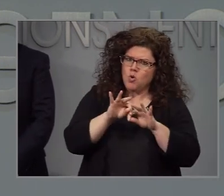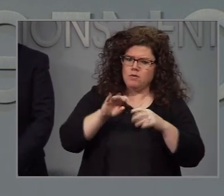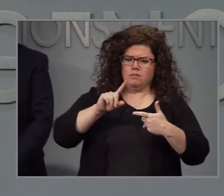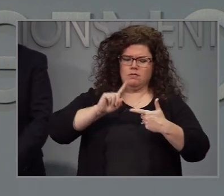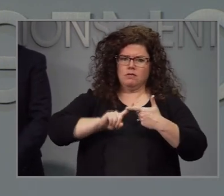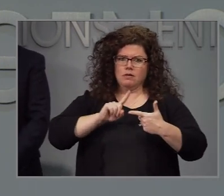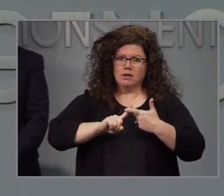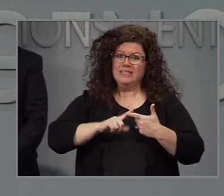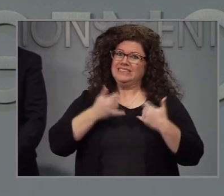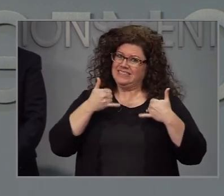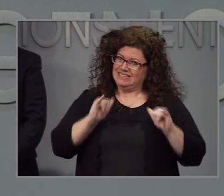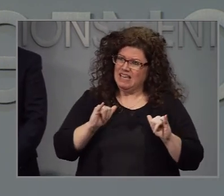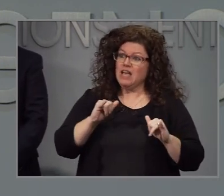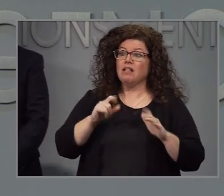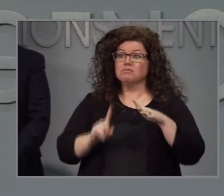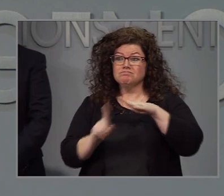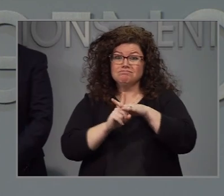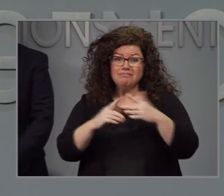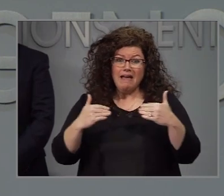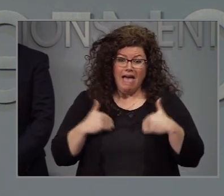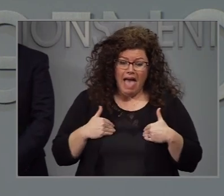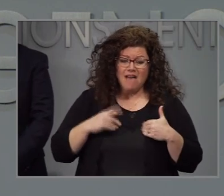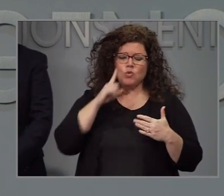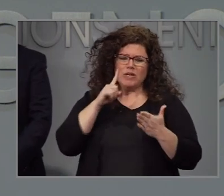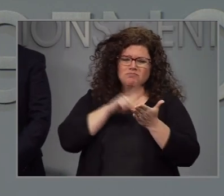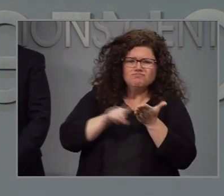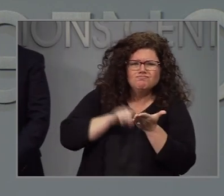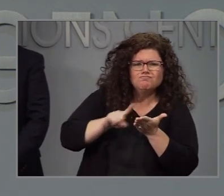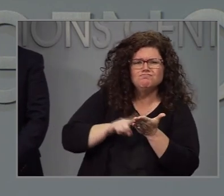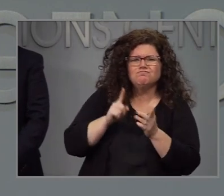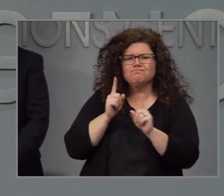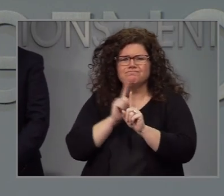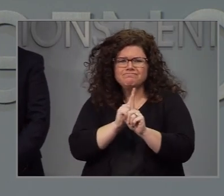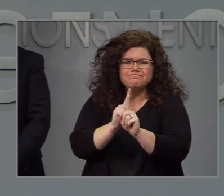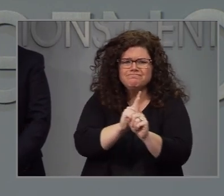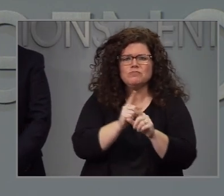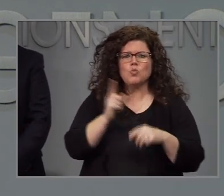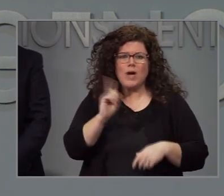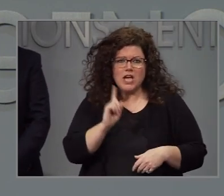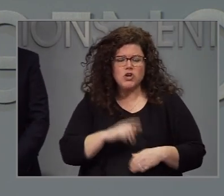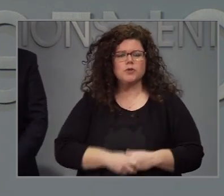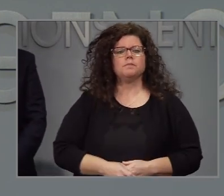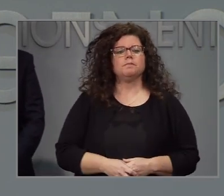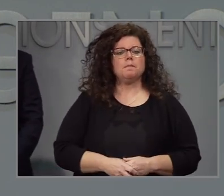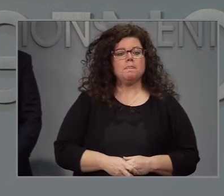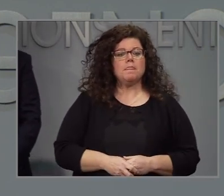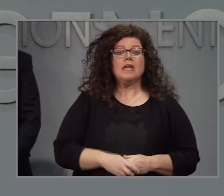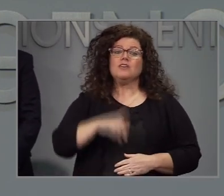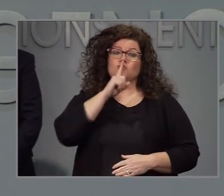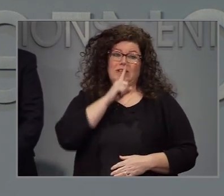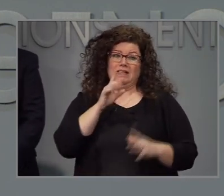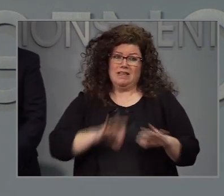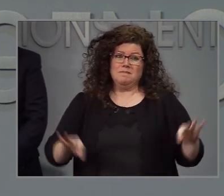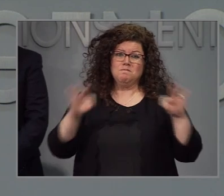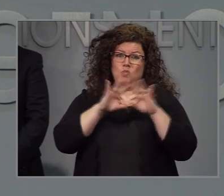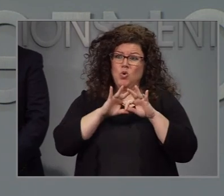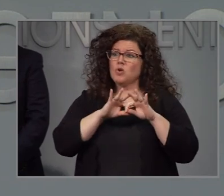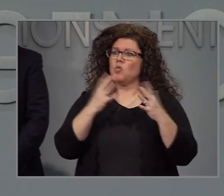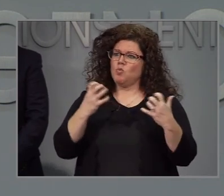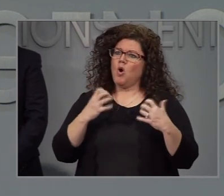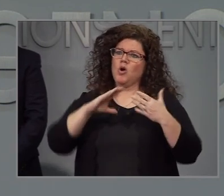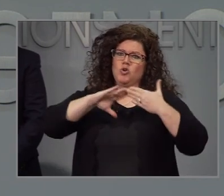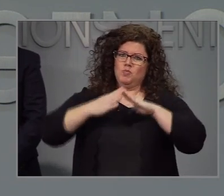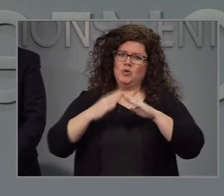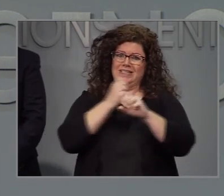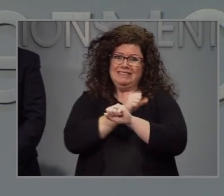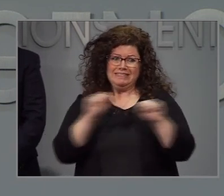course, data-informed policy decisions. These are our best tools to keep our communities safe and to protect our